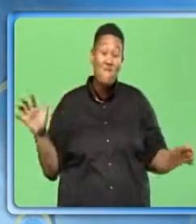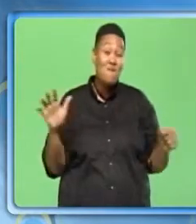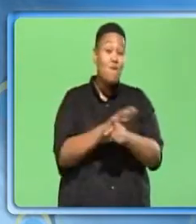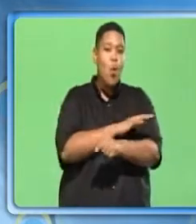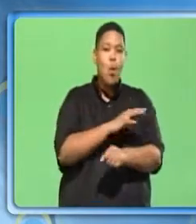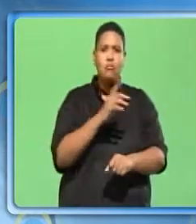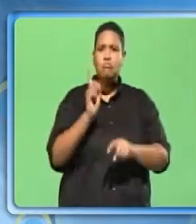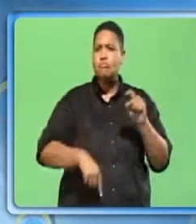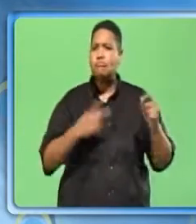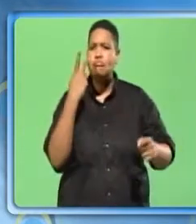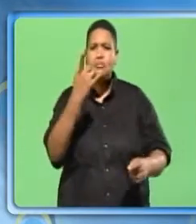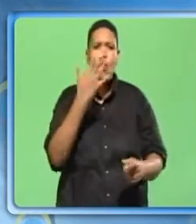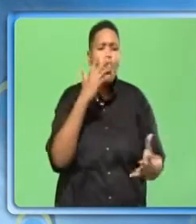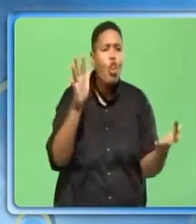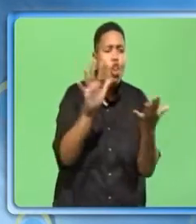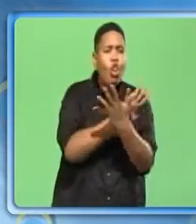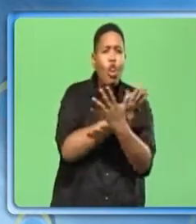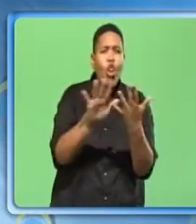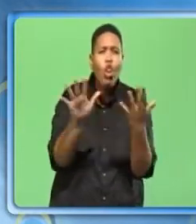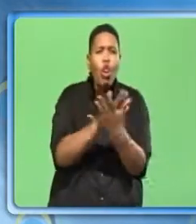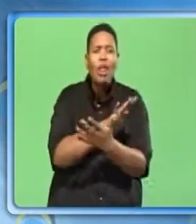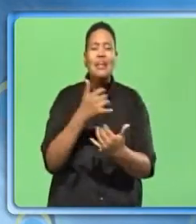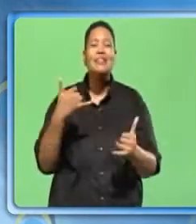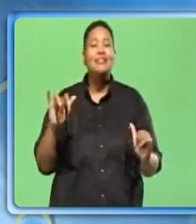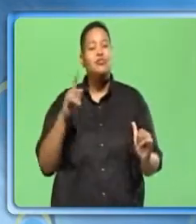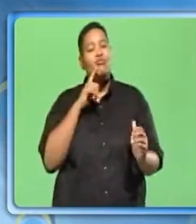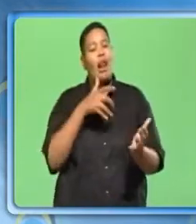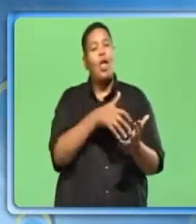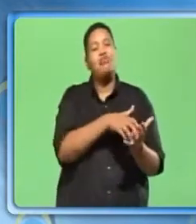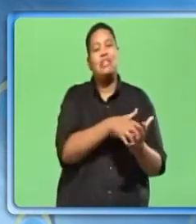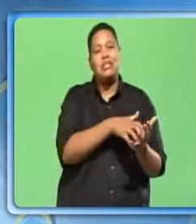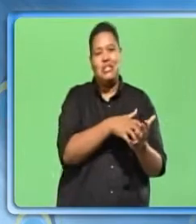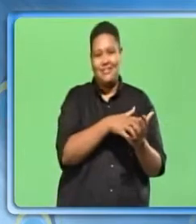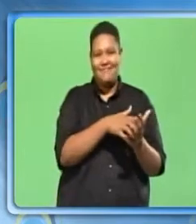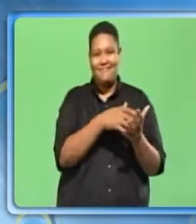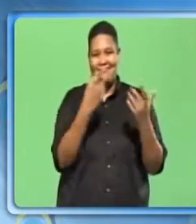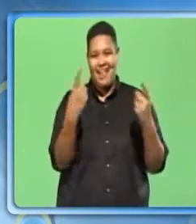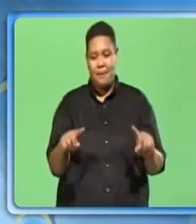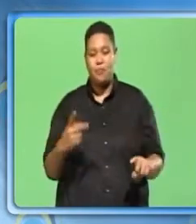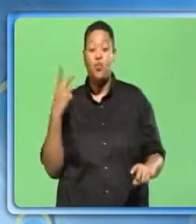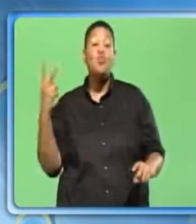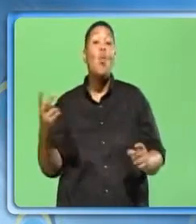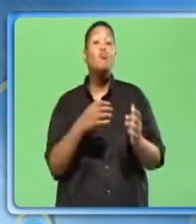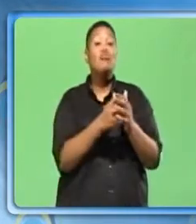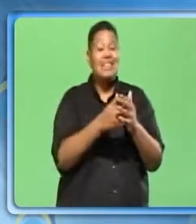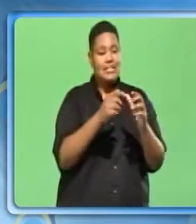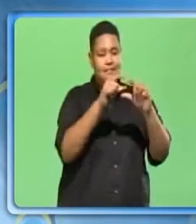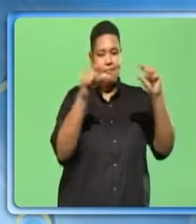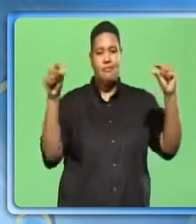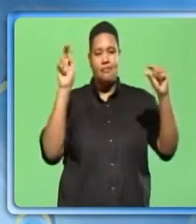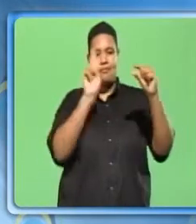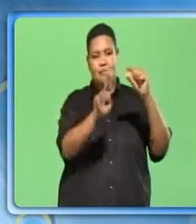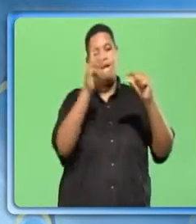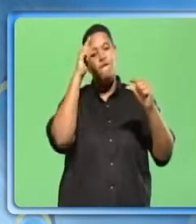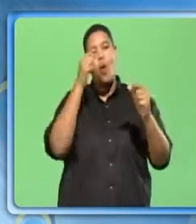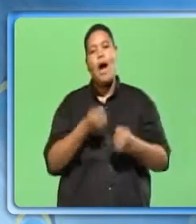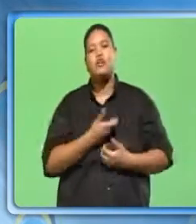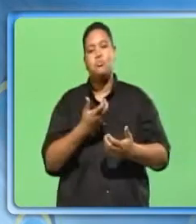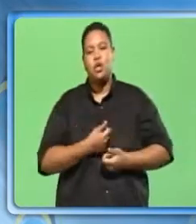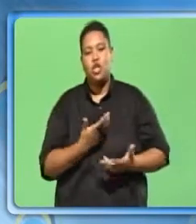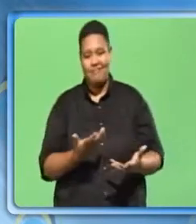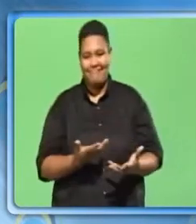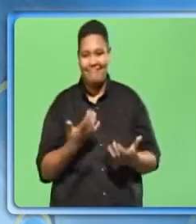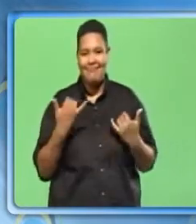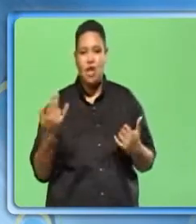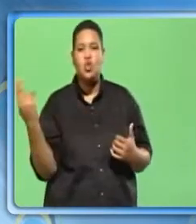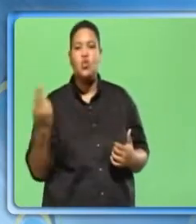color blindness, since it is a recessive disorder. It takes two recessive alleles for expression. Let's